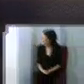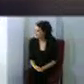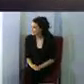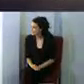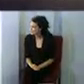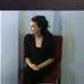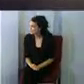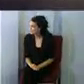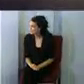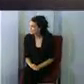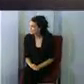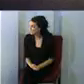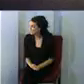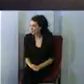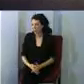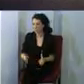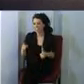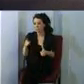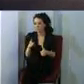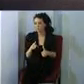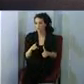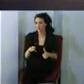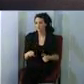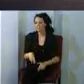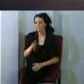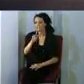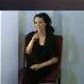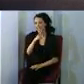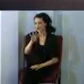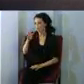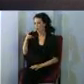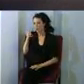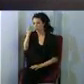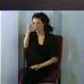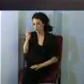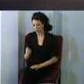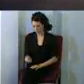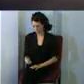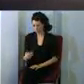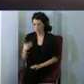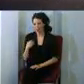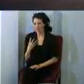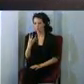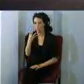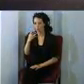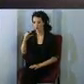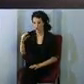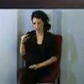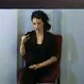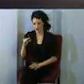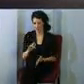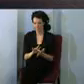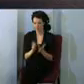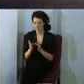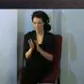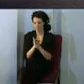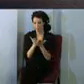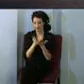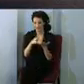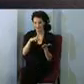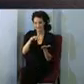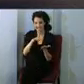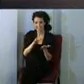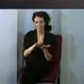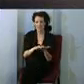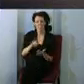And then, of course, on the first and second and fourth Tuesdays of every month, of course, we have our 4G, which is our Bible study in Tagalog. And it's